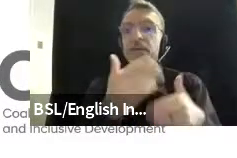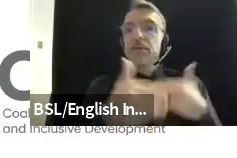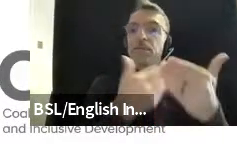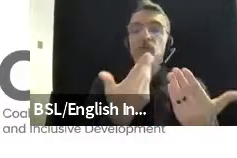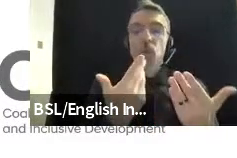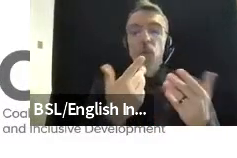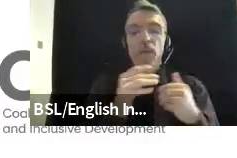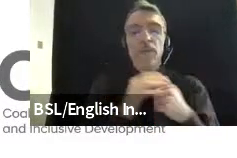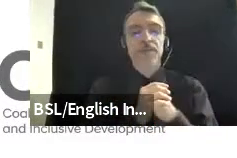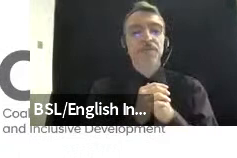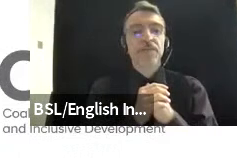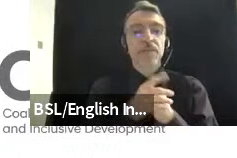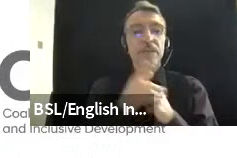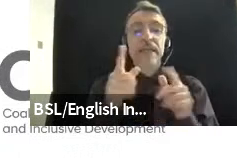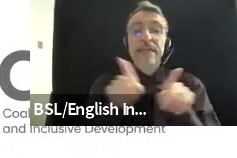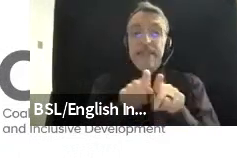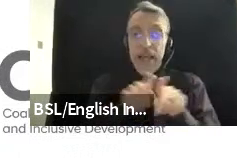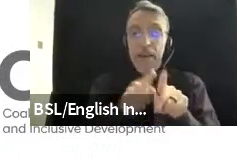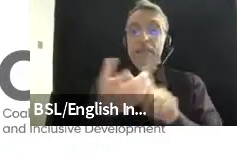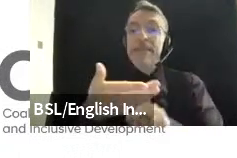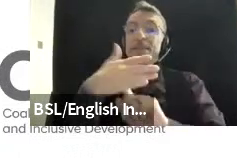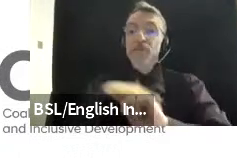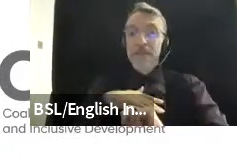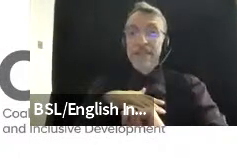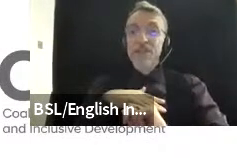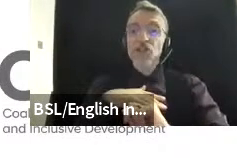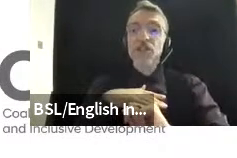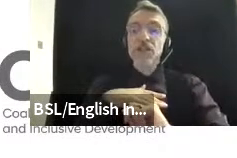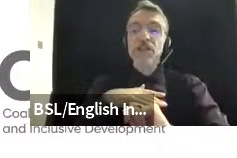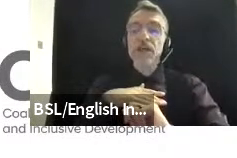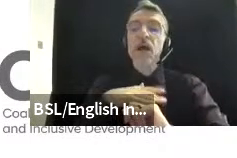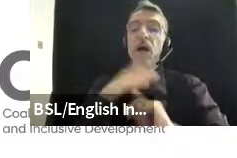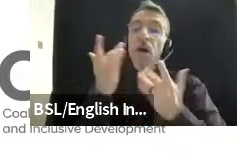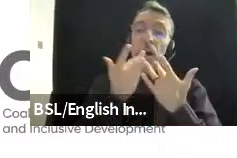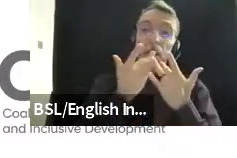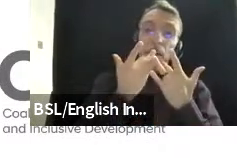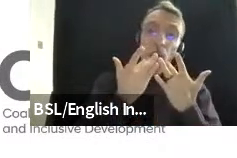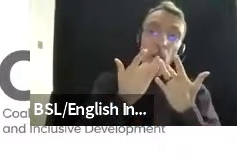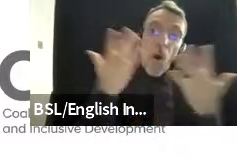there was also discrimination both from an implicit and an explicit